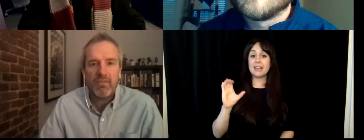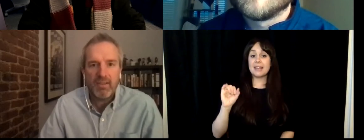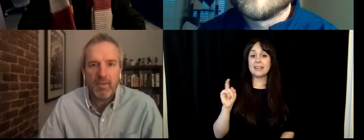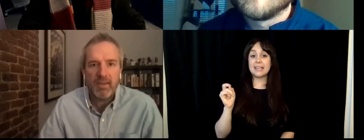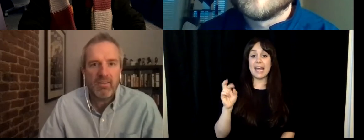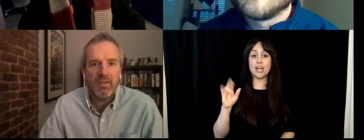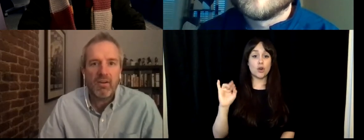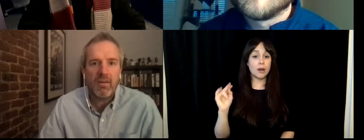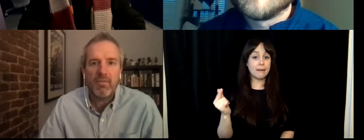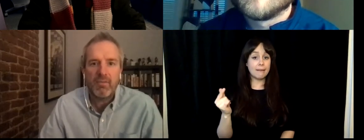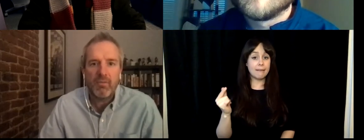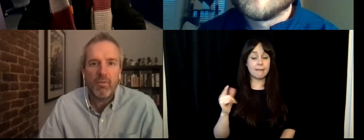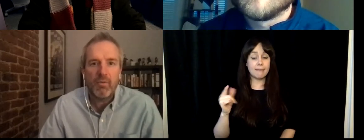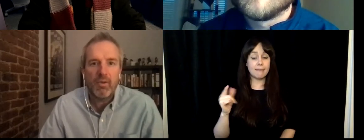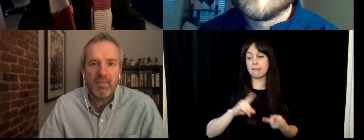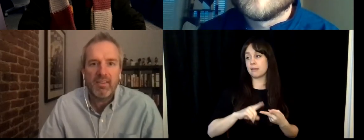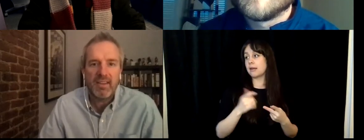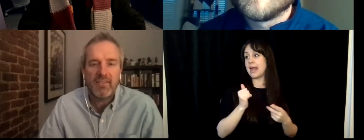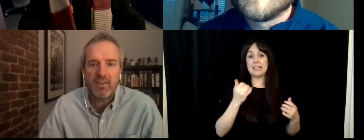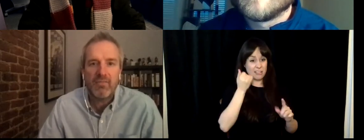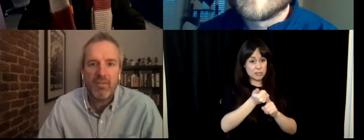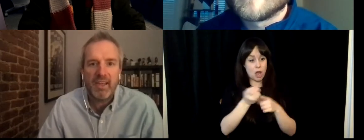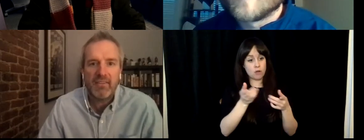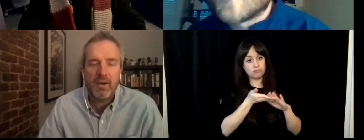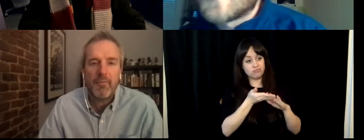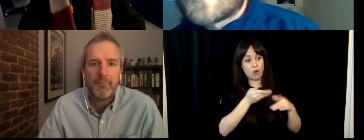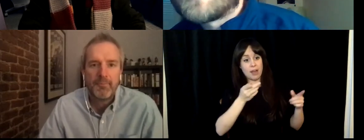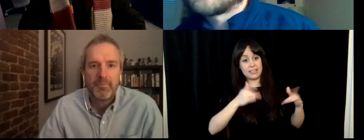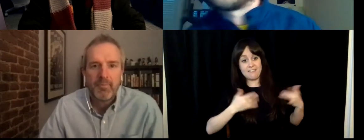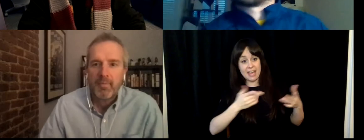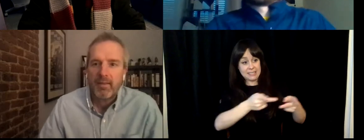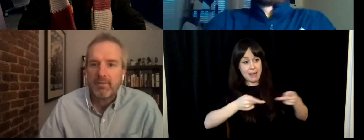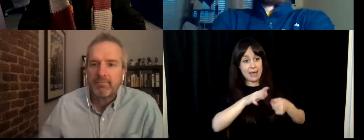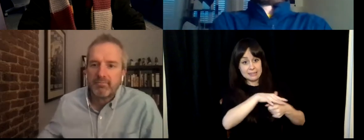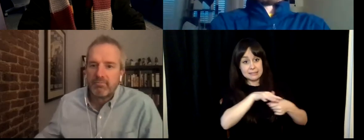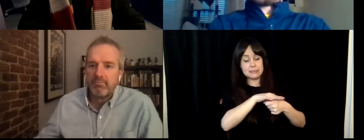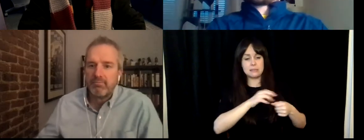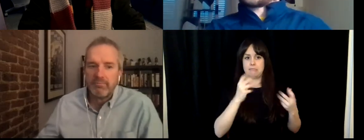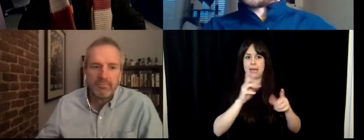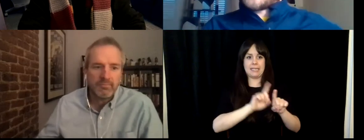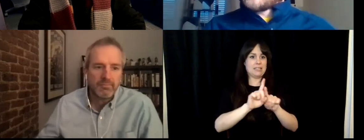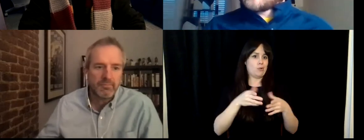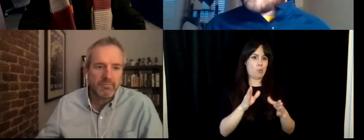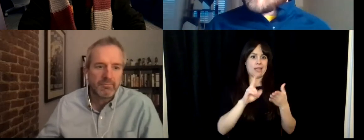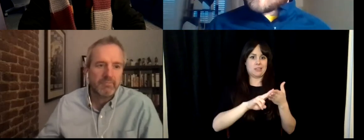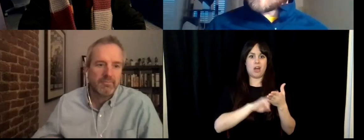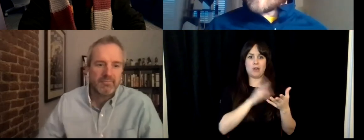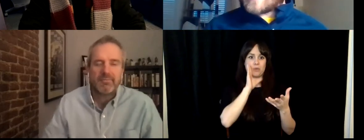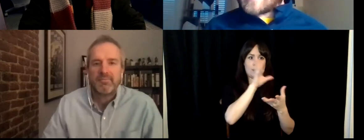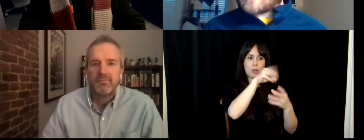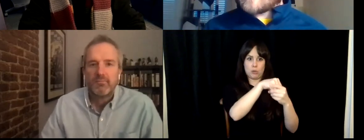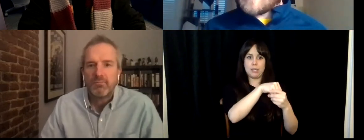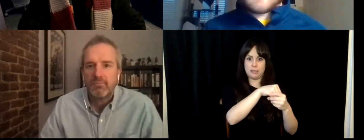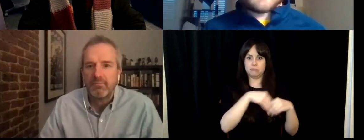if you have an event space, that there are a number of different ways that contracts are involved with that as well. Great, thanks, man. All